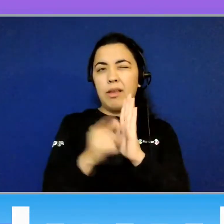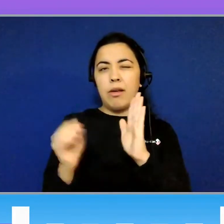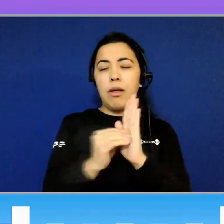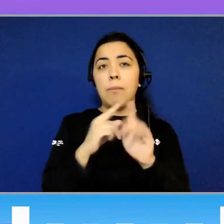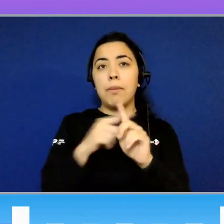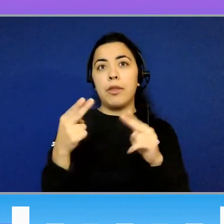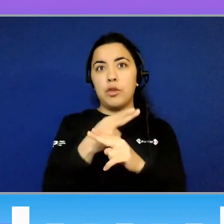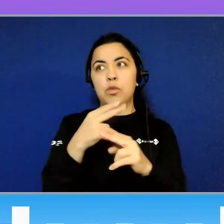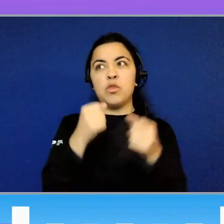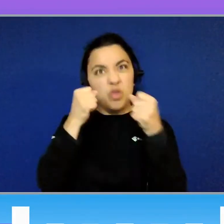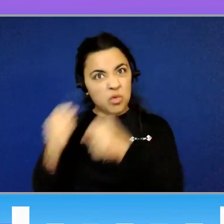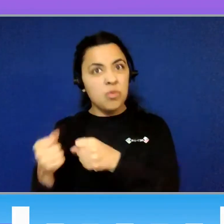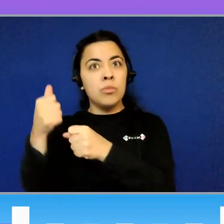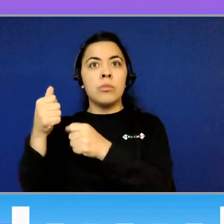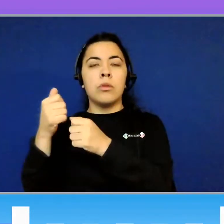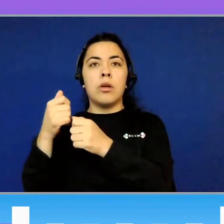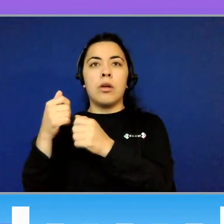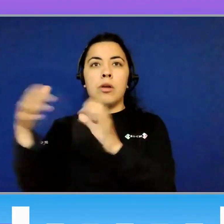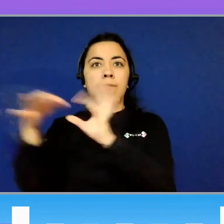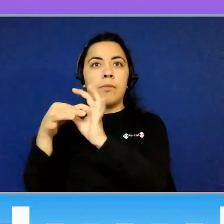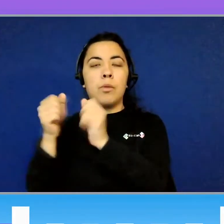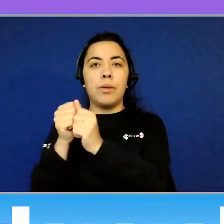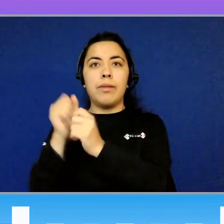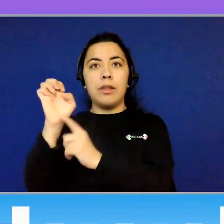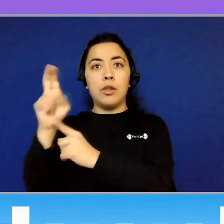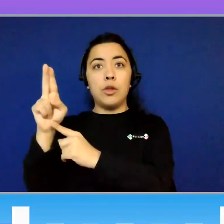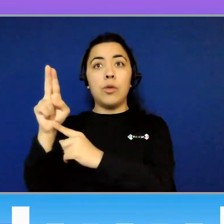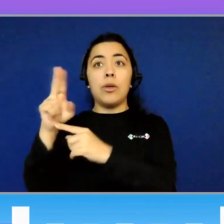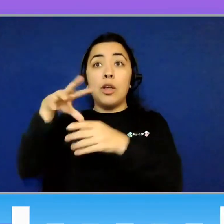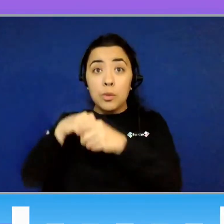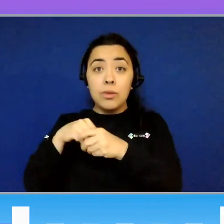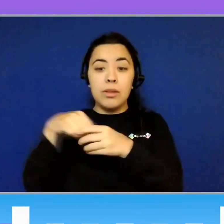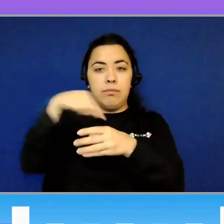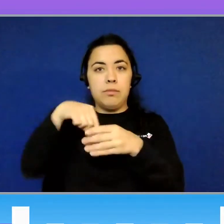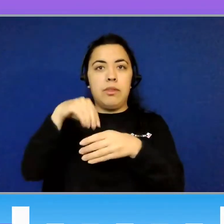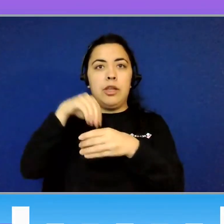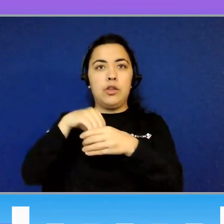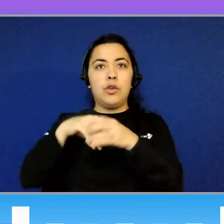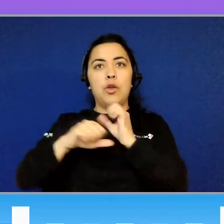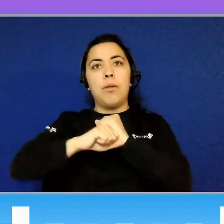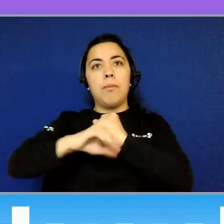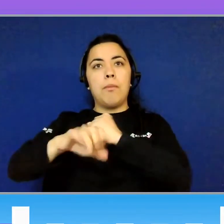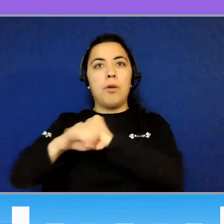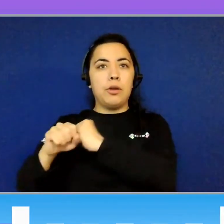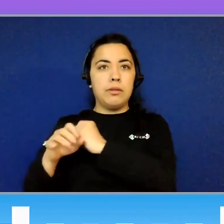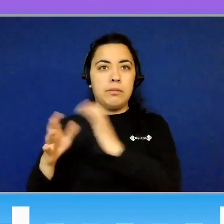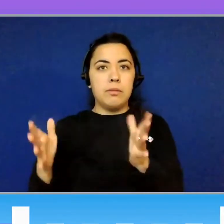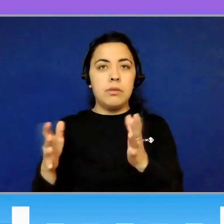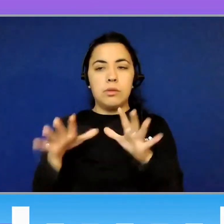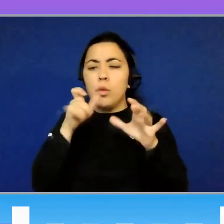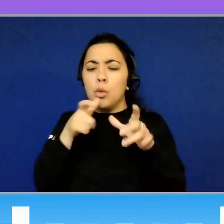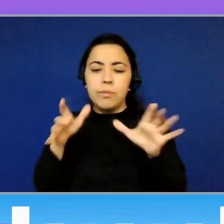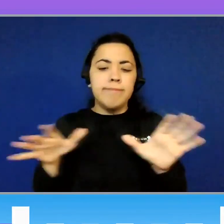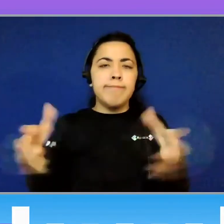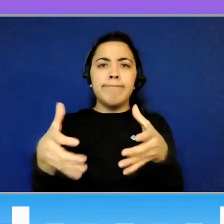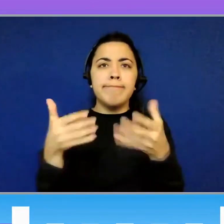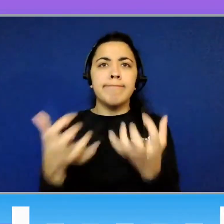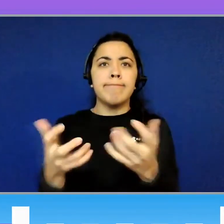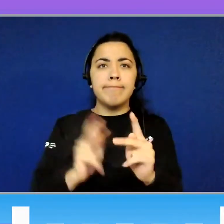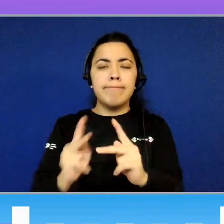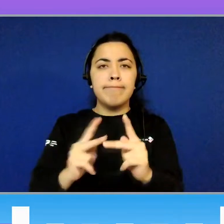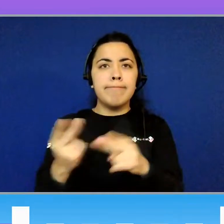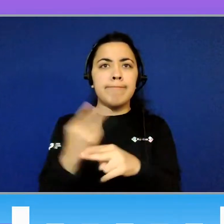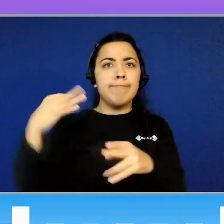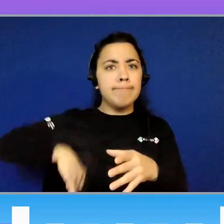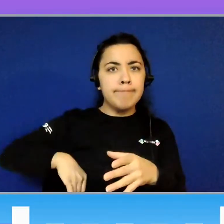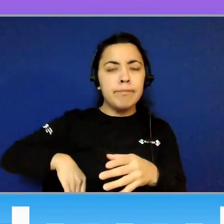which is its internal market. So with this legislation, obviously EDF as an advocacy organization, as the lobbying of persons